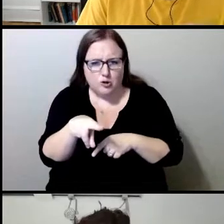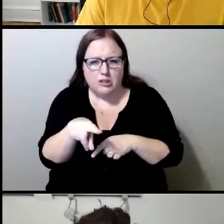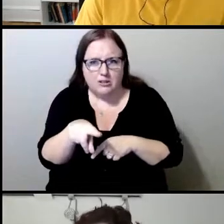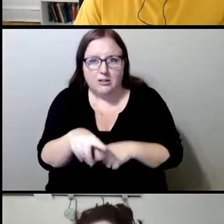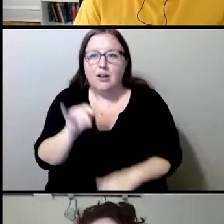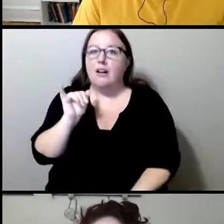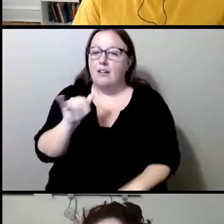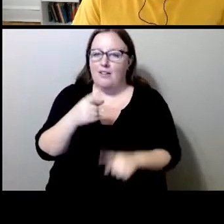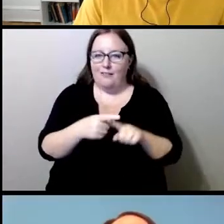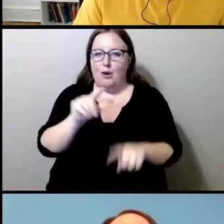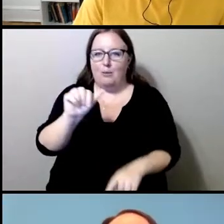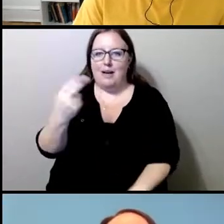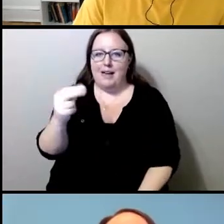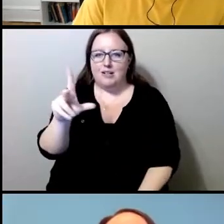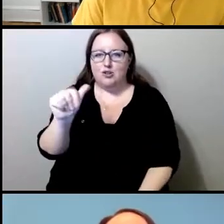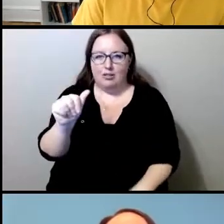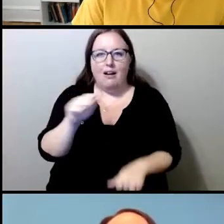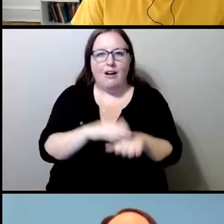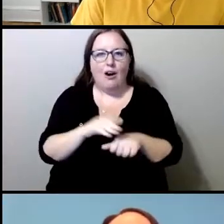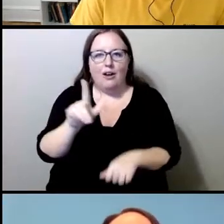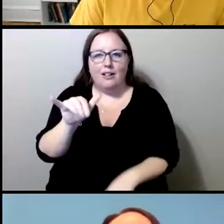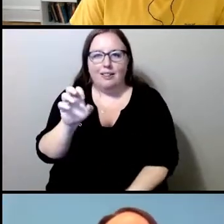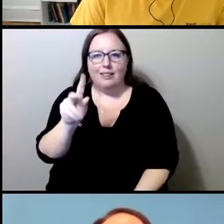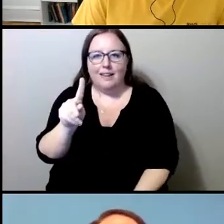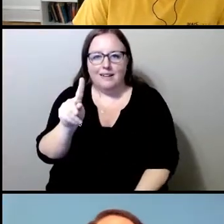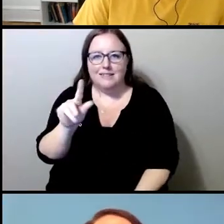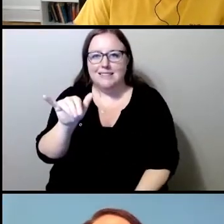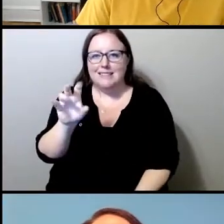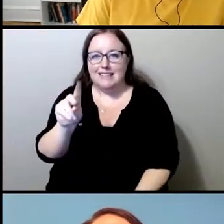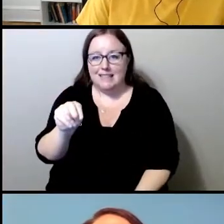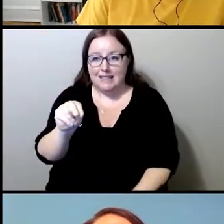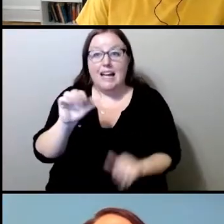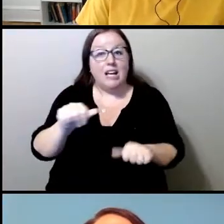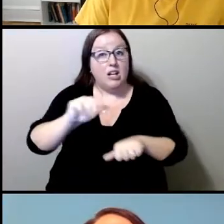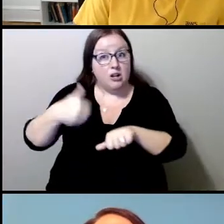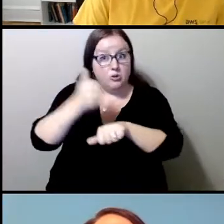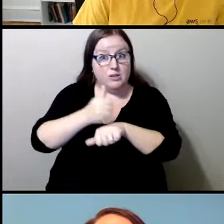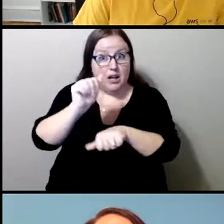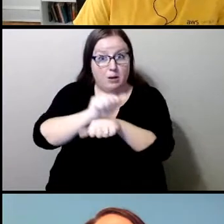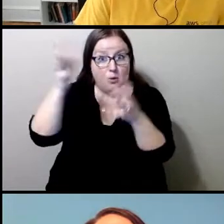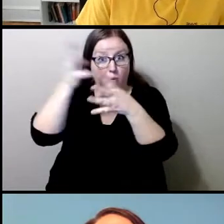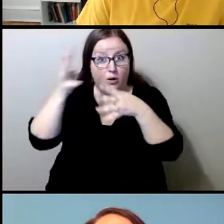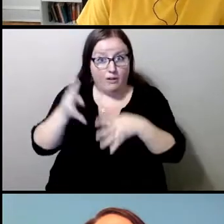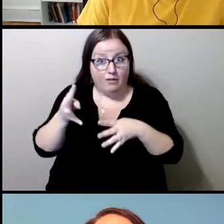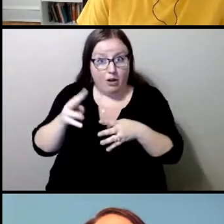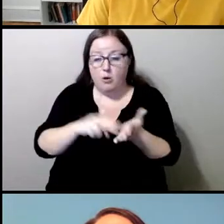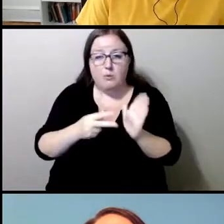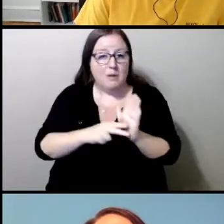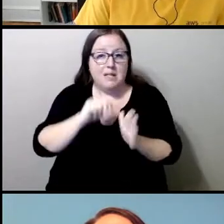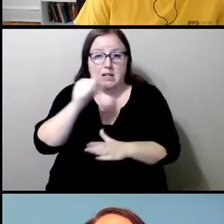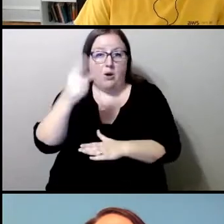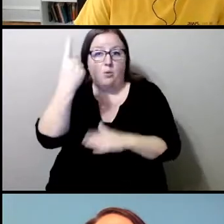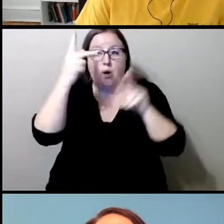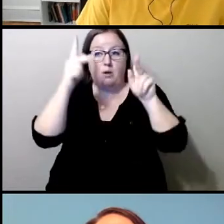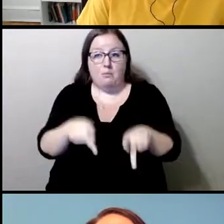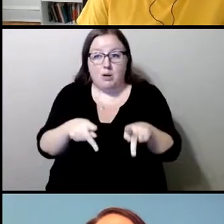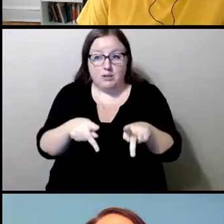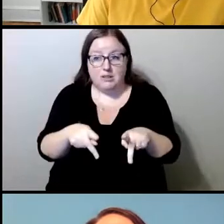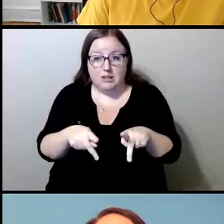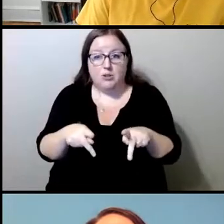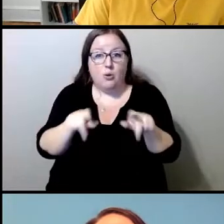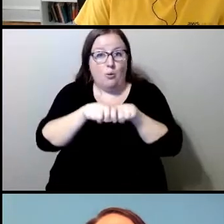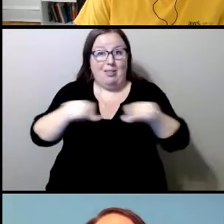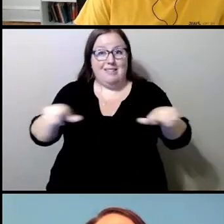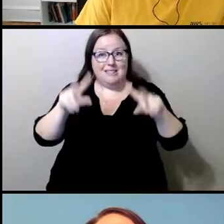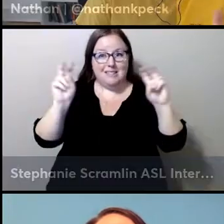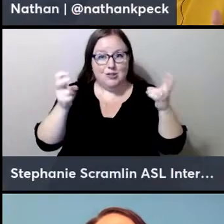from Angela on LinkedIn. She said, can you set up the workflow so it's not just one person releasing the issue? So